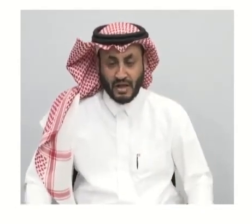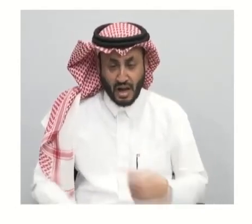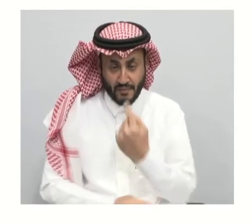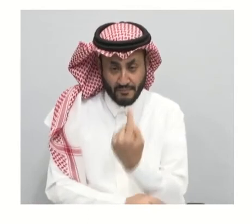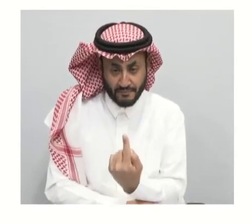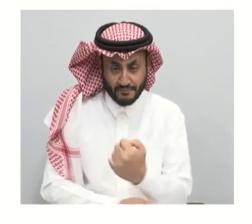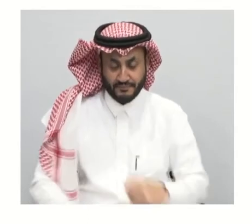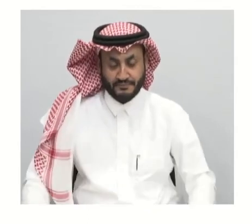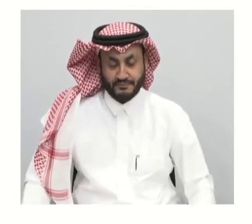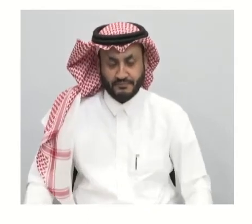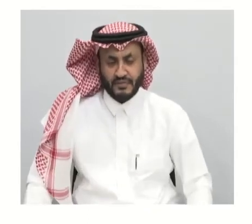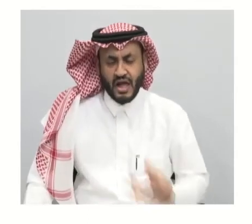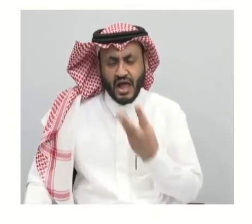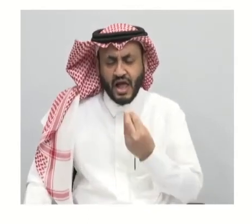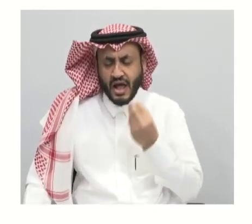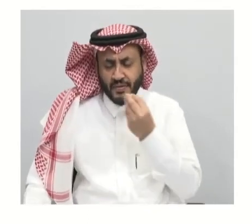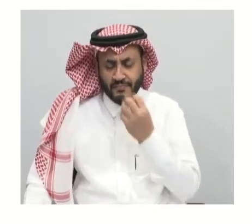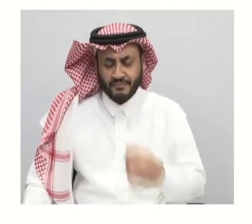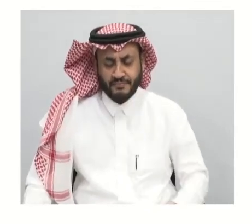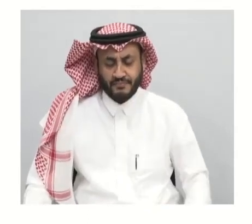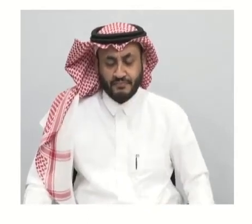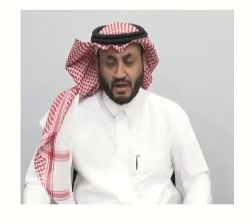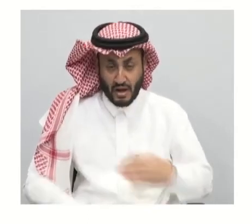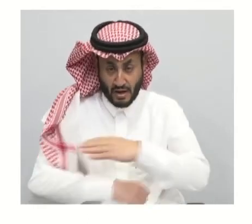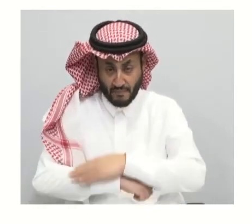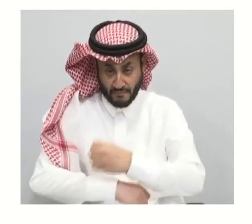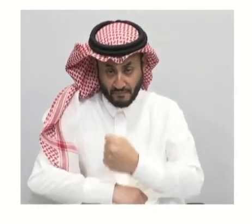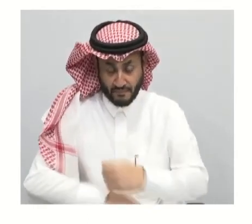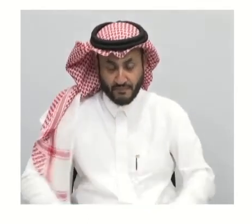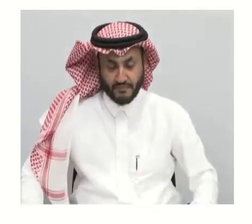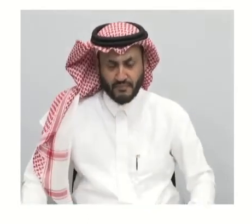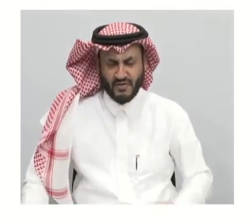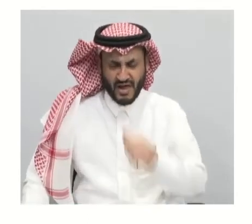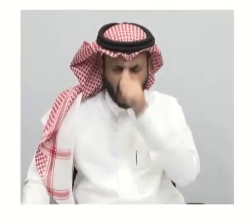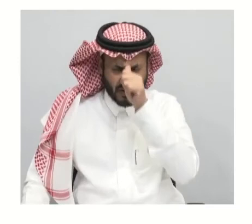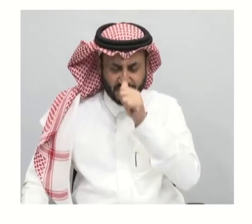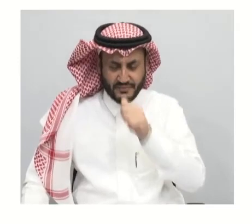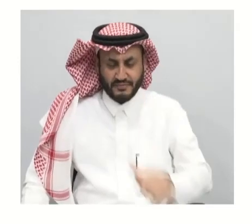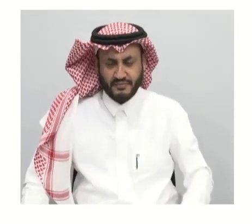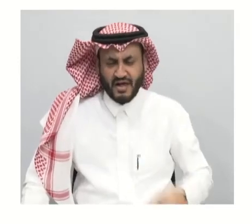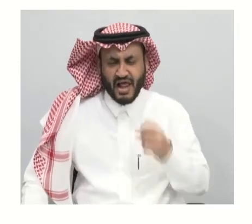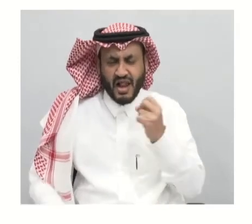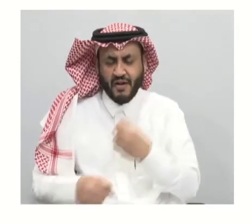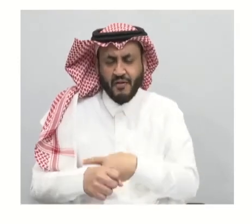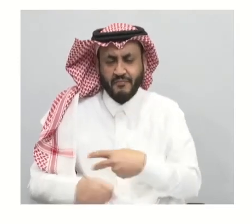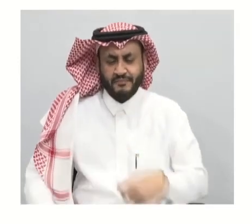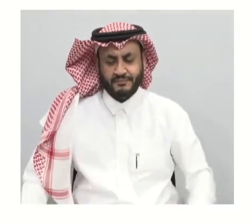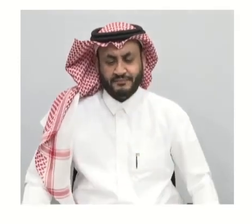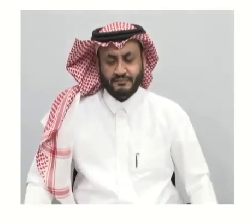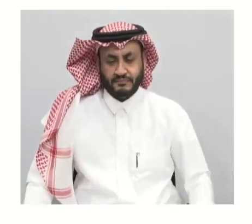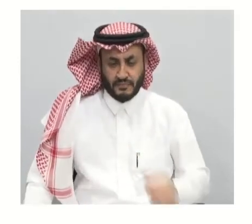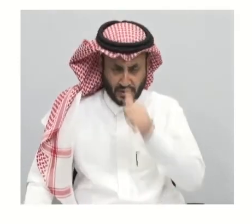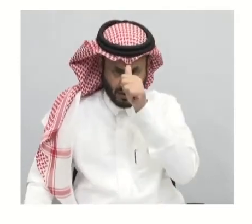polite, quiet, reliable, rude, selfish,